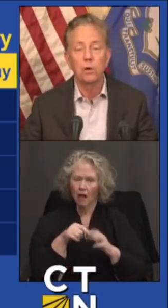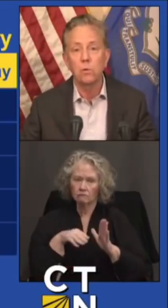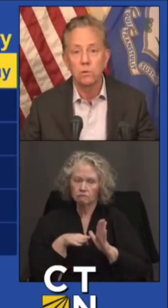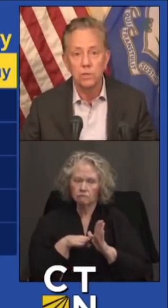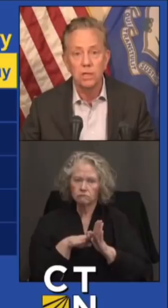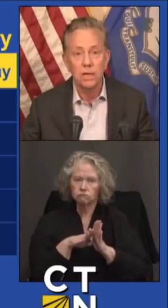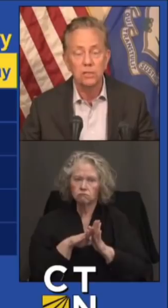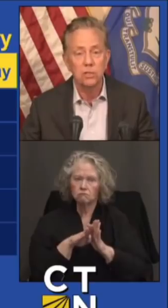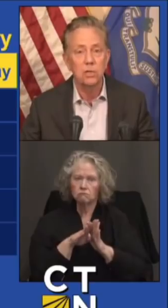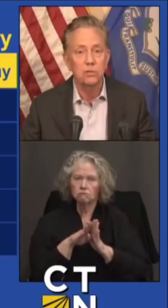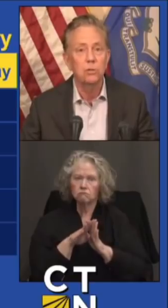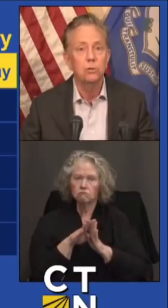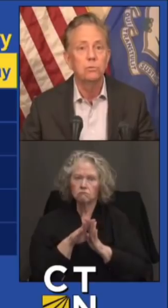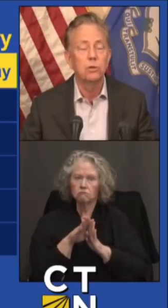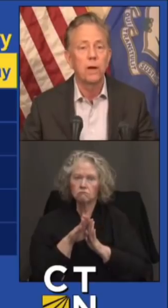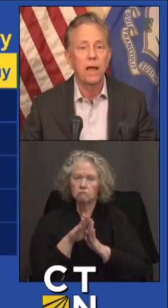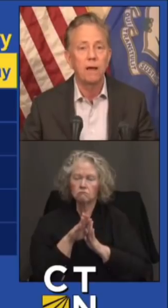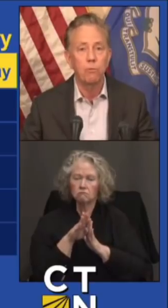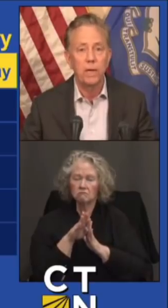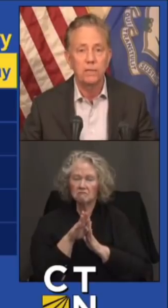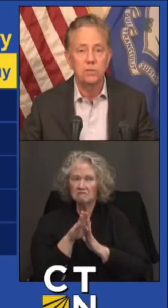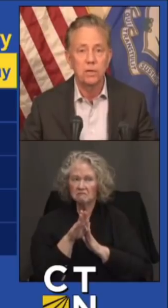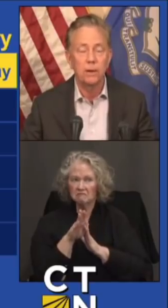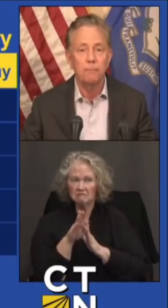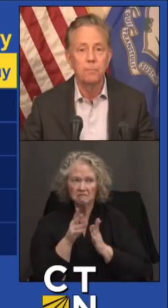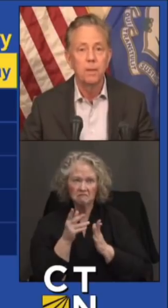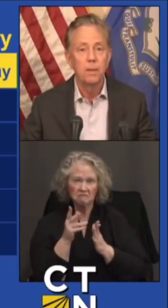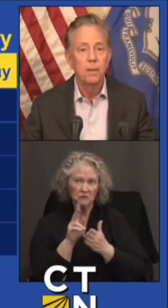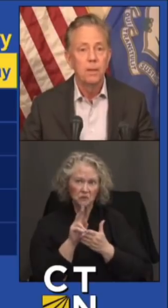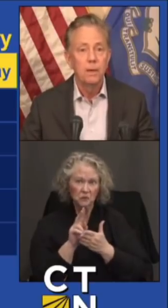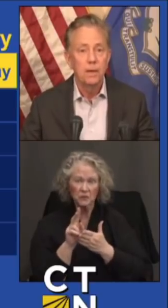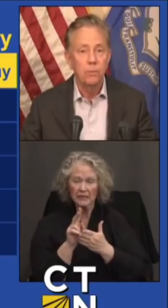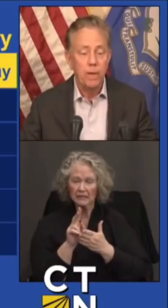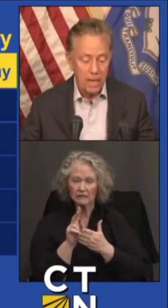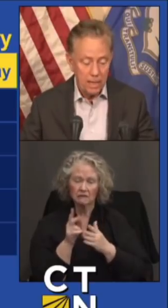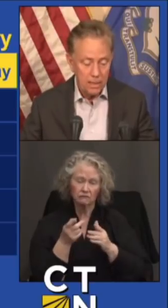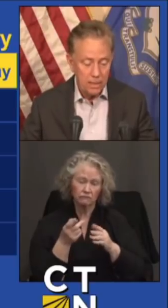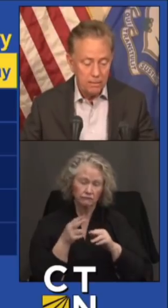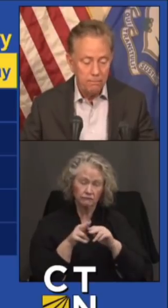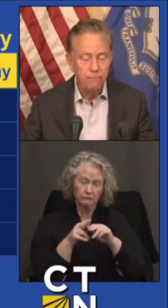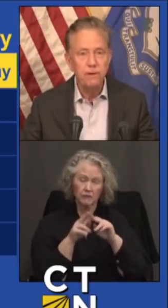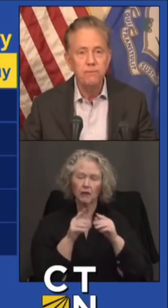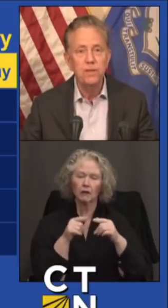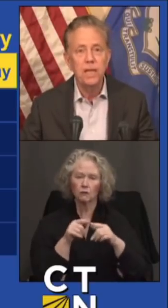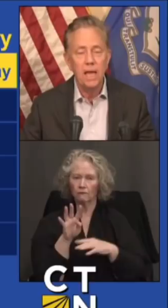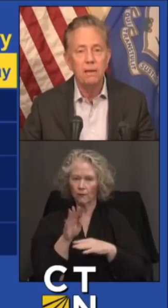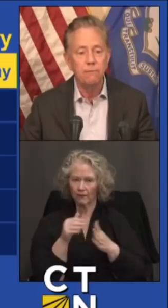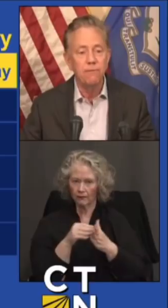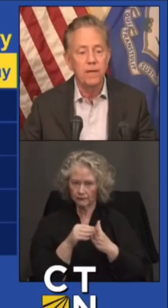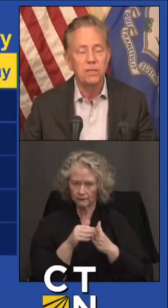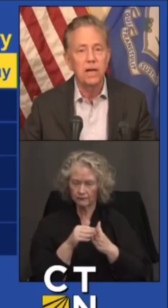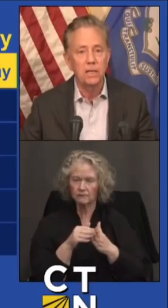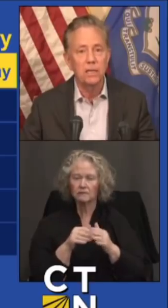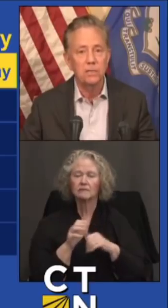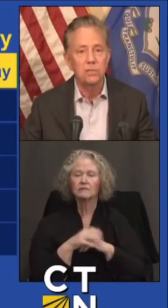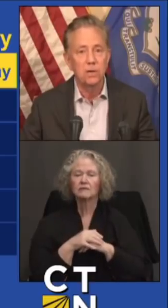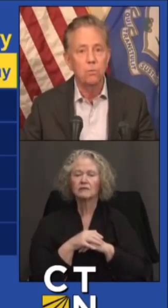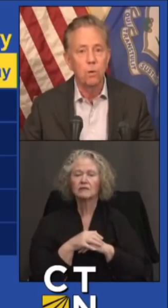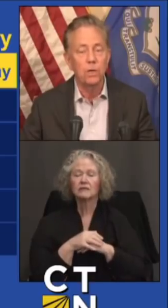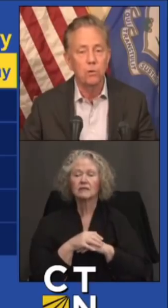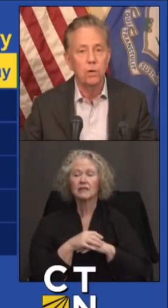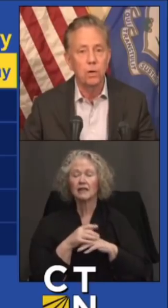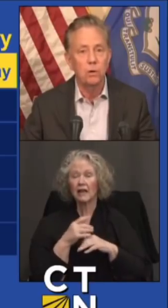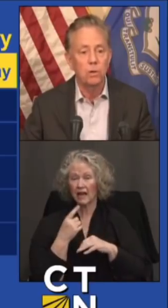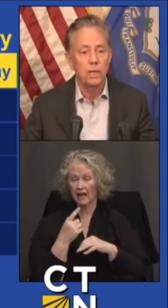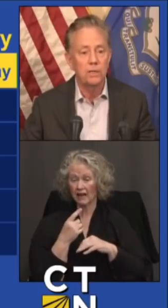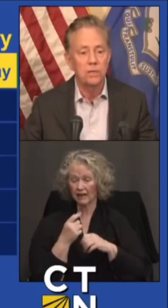over the course of the next two and a half weeks. We had 58 fatalities 1